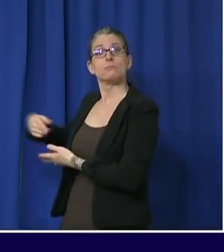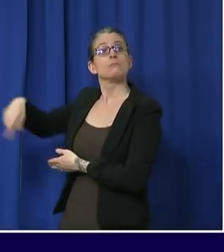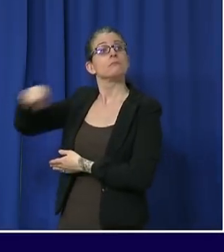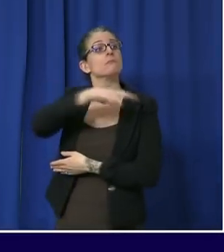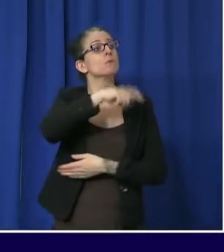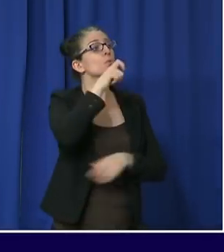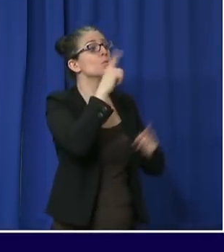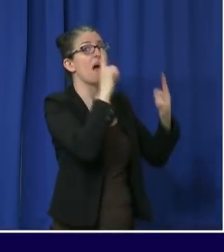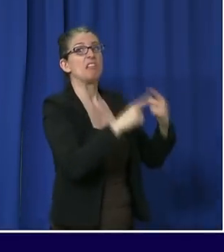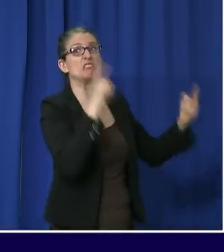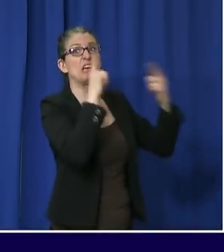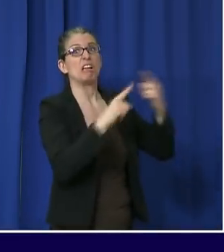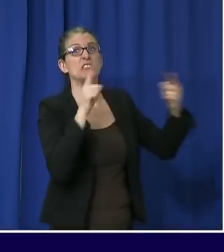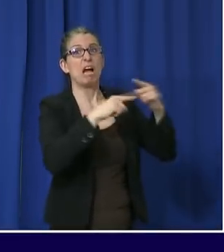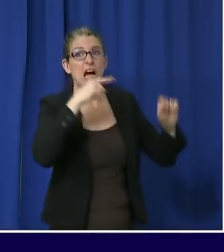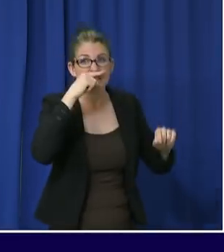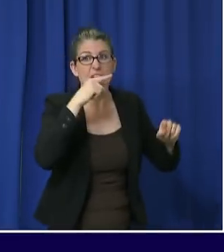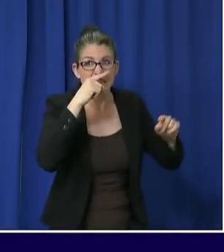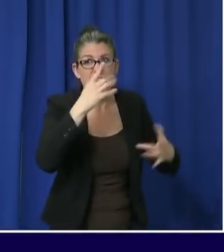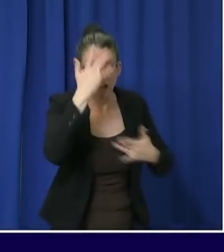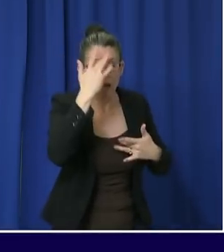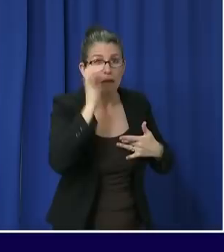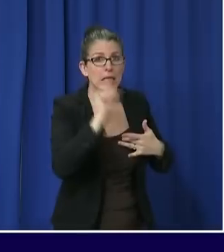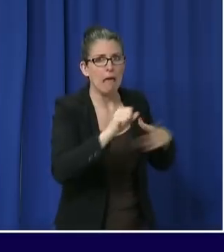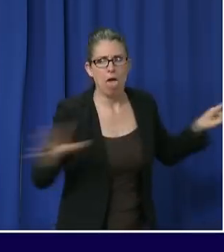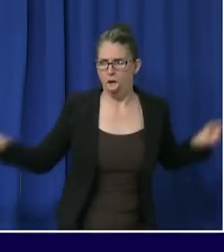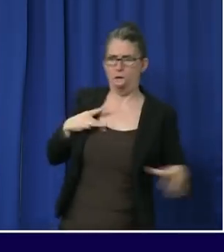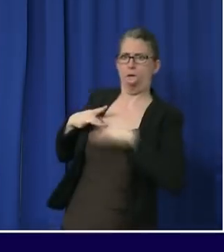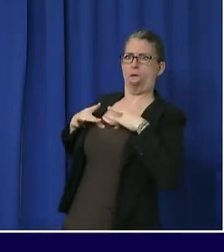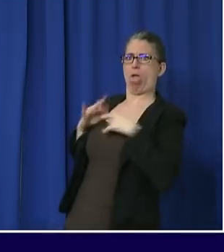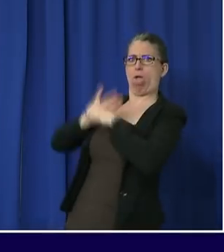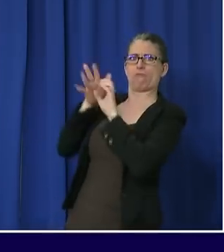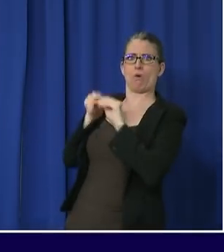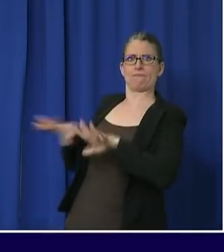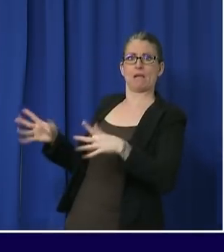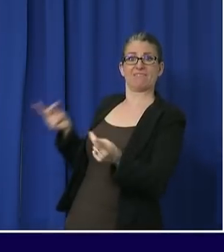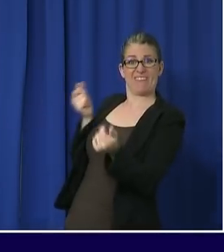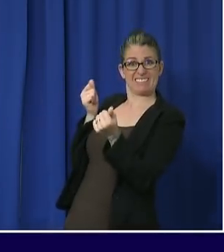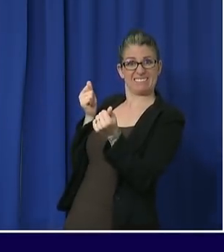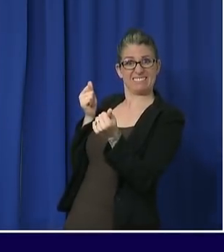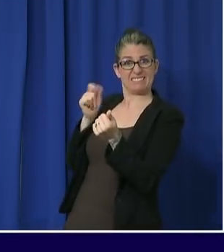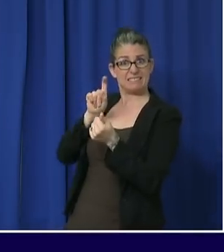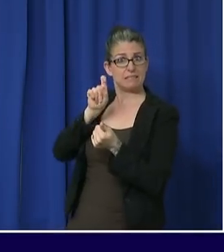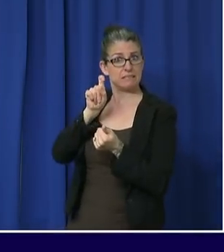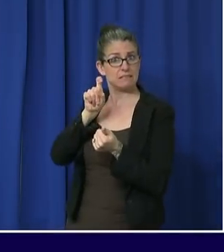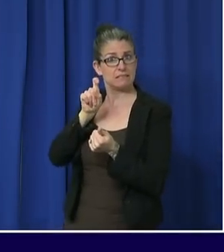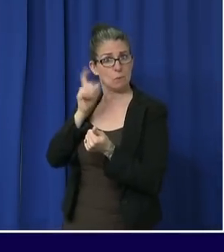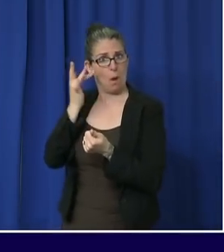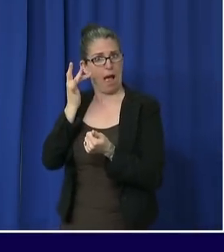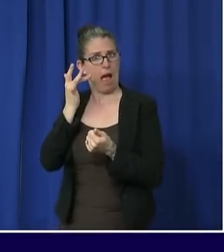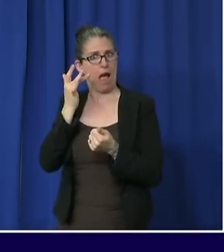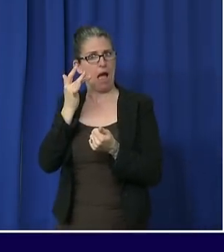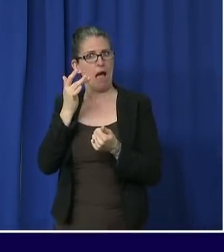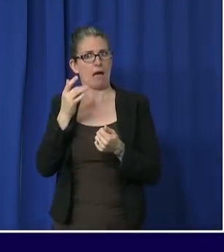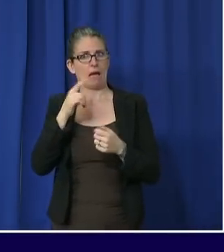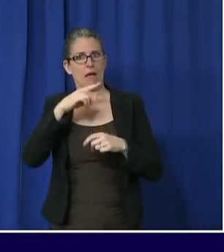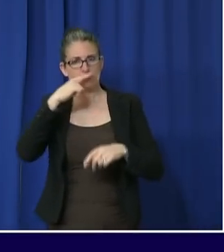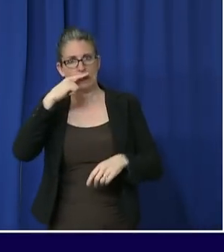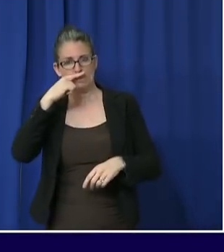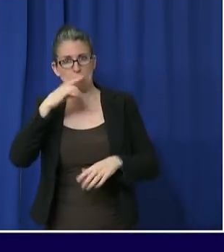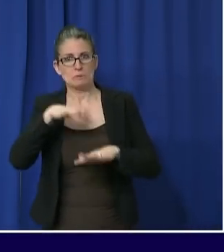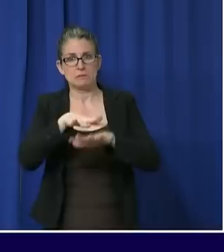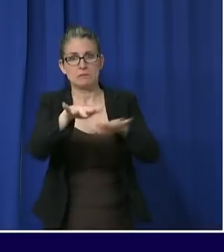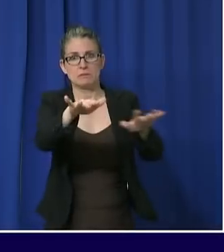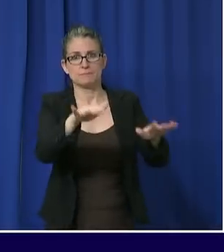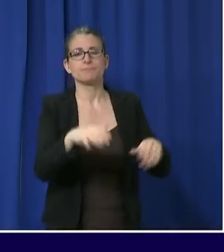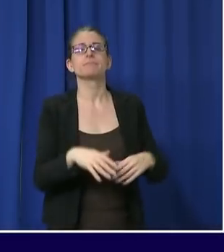worse outcome if you do get sick? So Amy's question is around the interplay between allergies and the